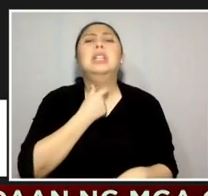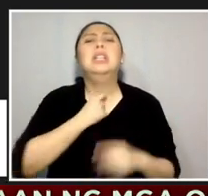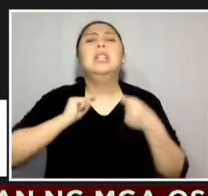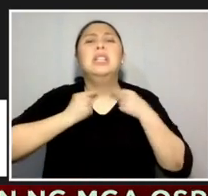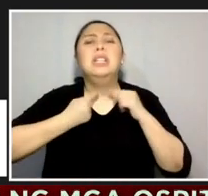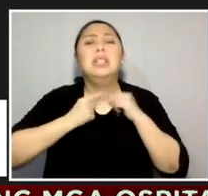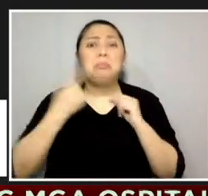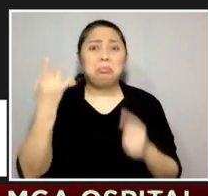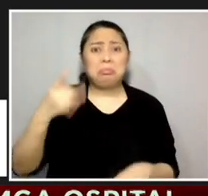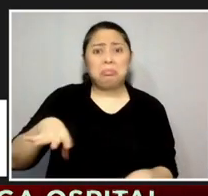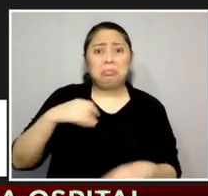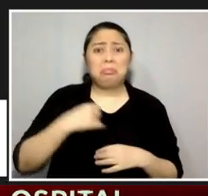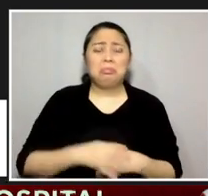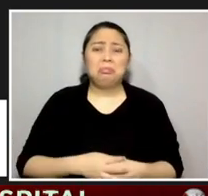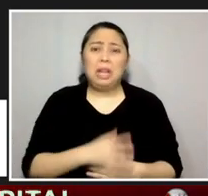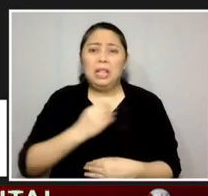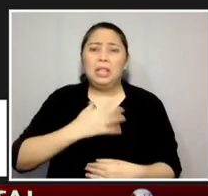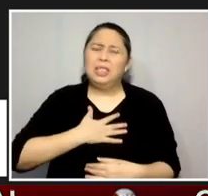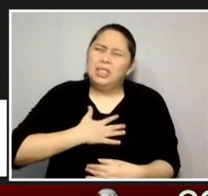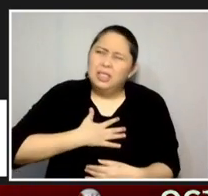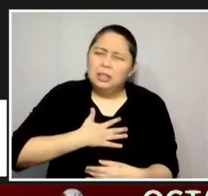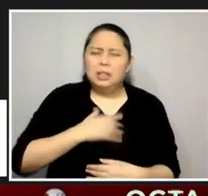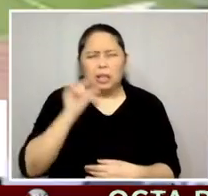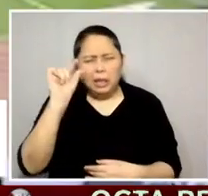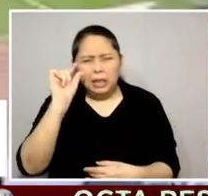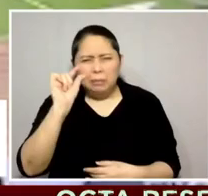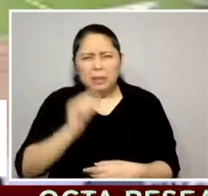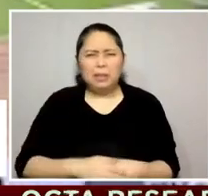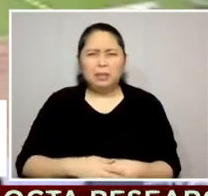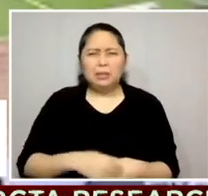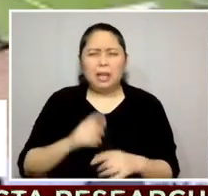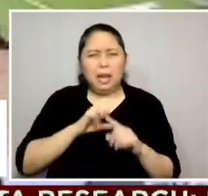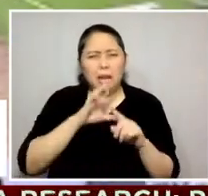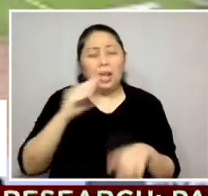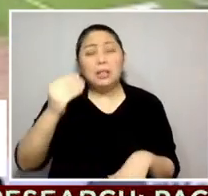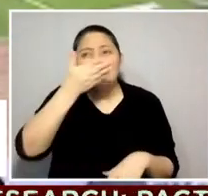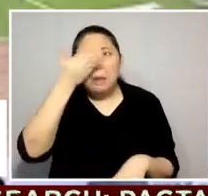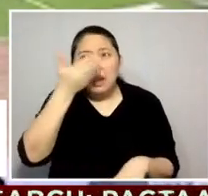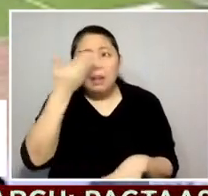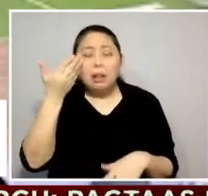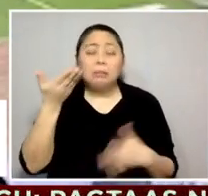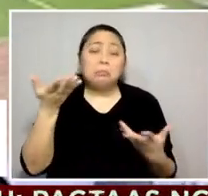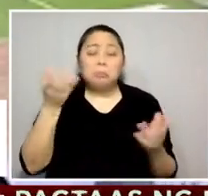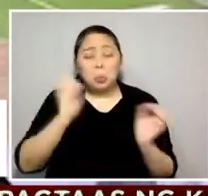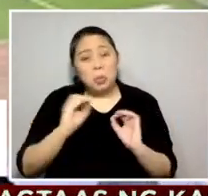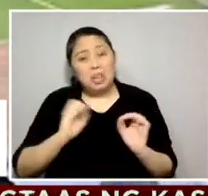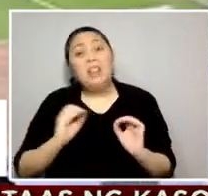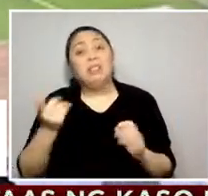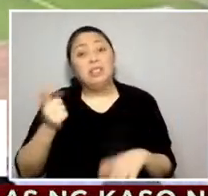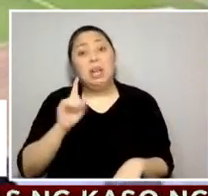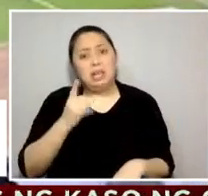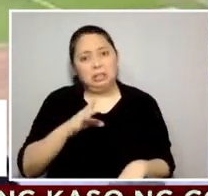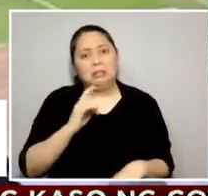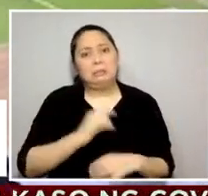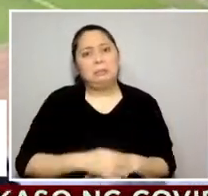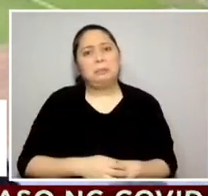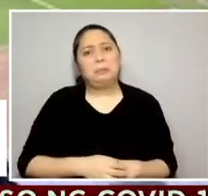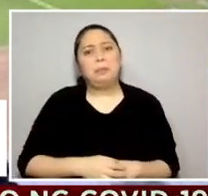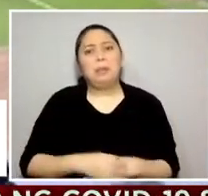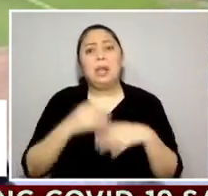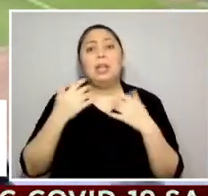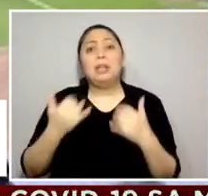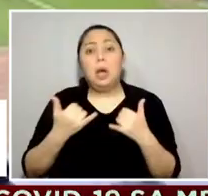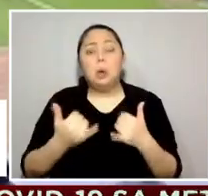some chest pain. I couldn't smell. So until now, determinado si 30 na makabalik sa kondisyon matapos matigil